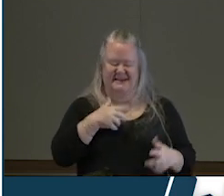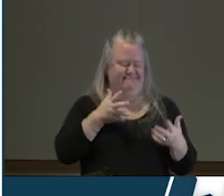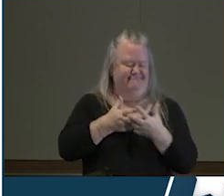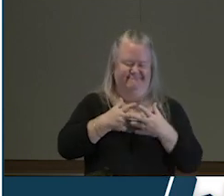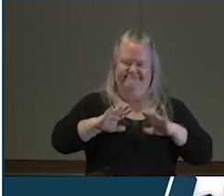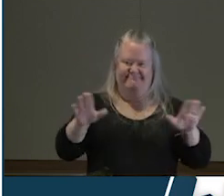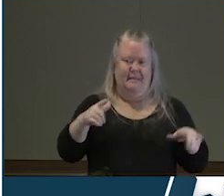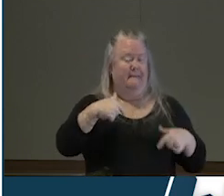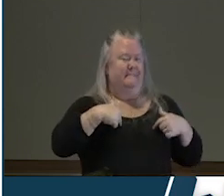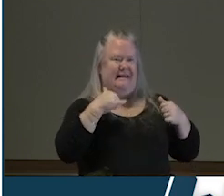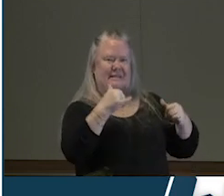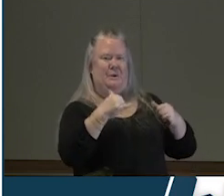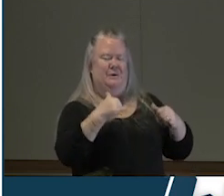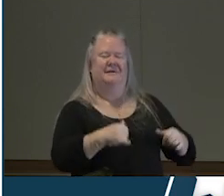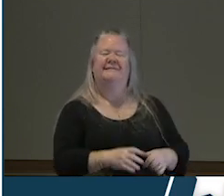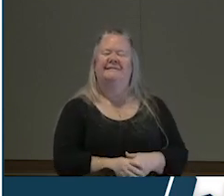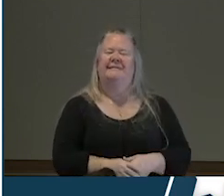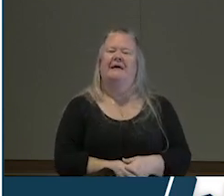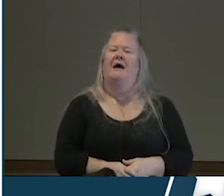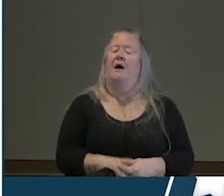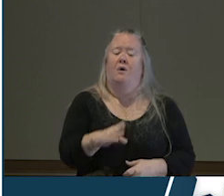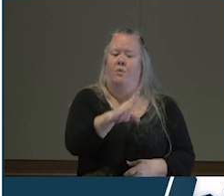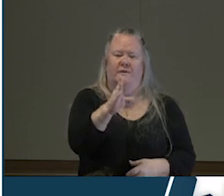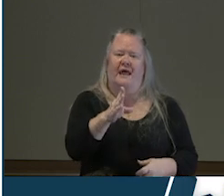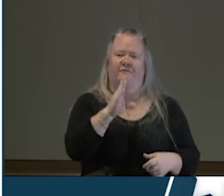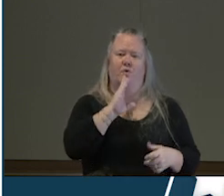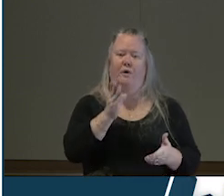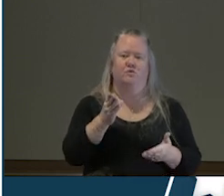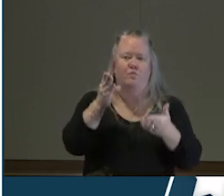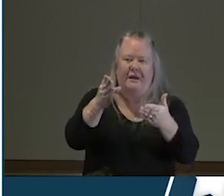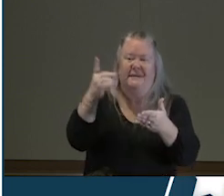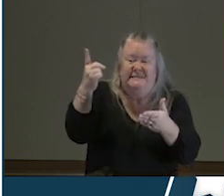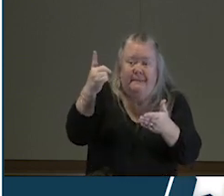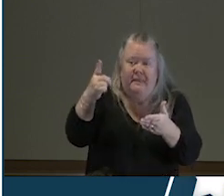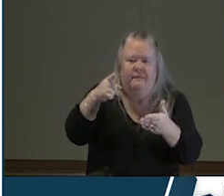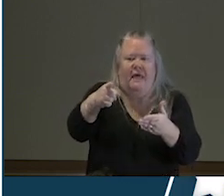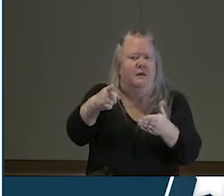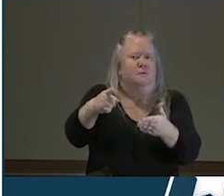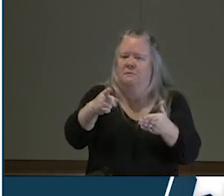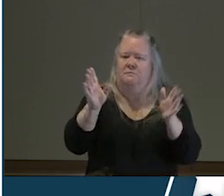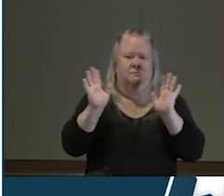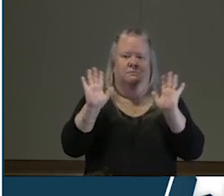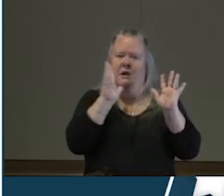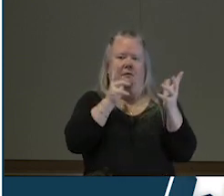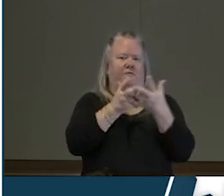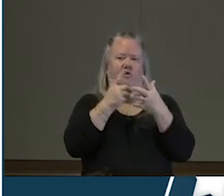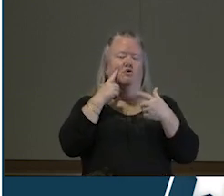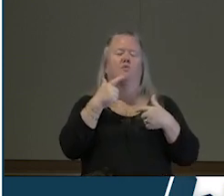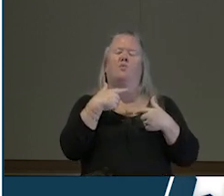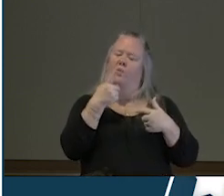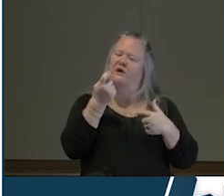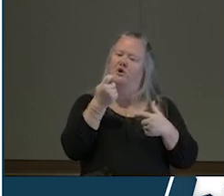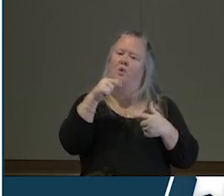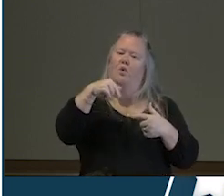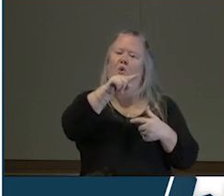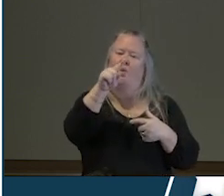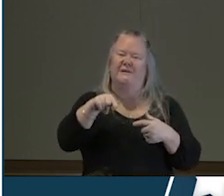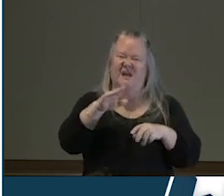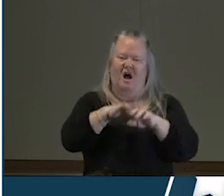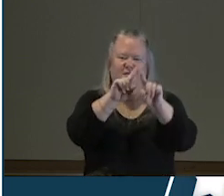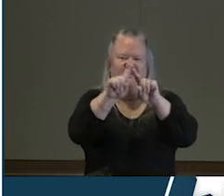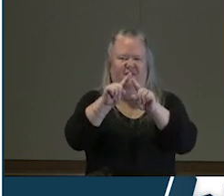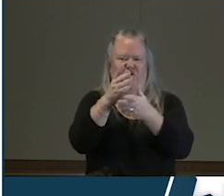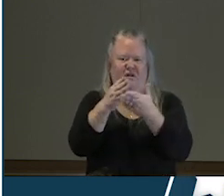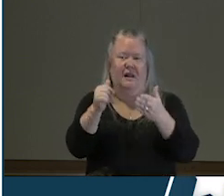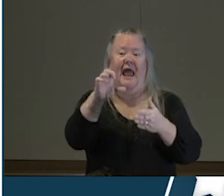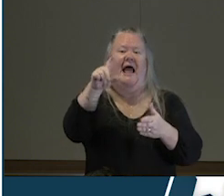right? And so that's where we're never going to recommend something that you're not suitable for. We do little quizzes on different